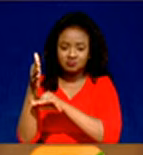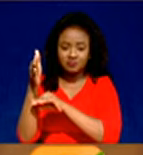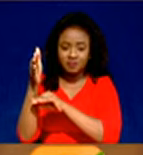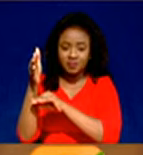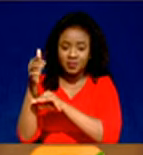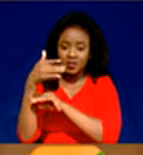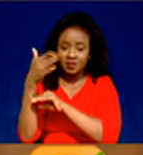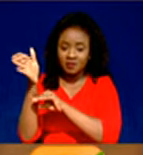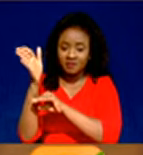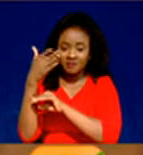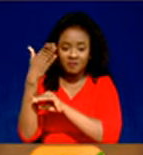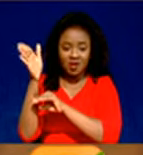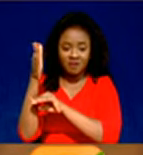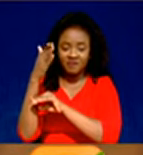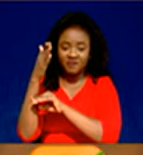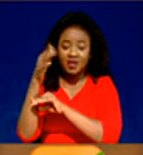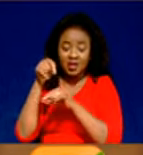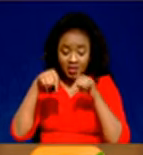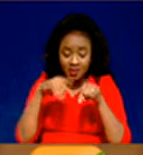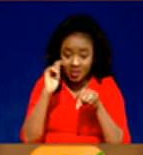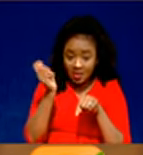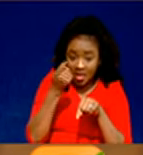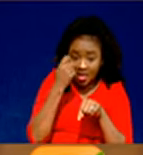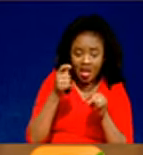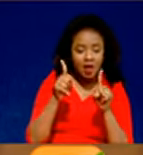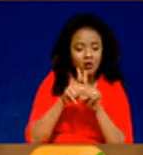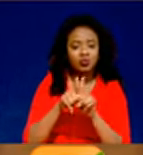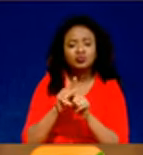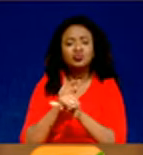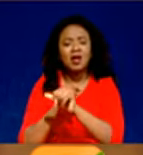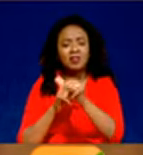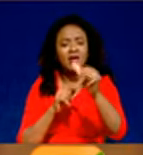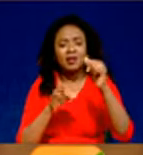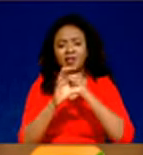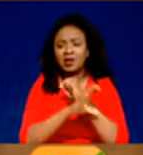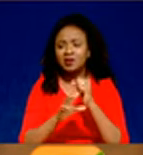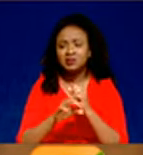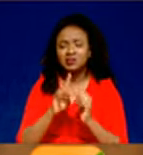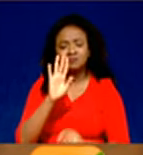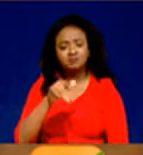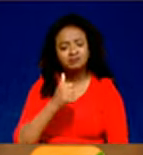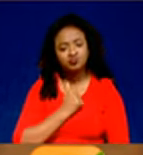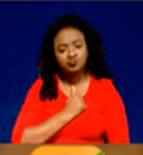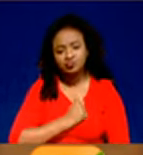abroad. Poleni sana.